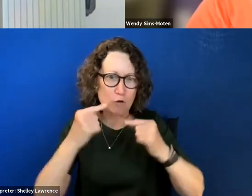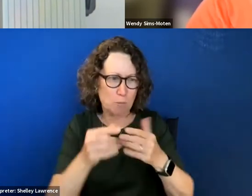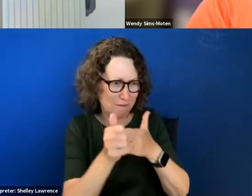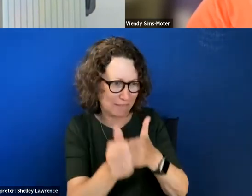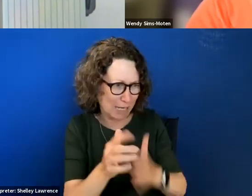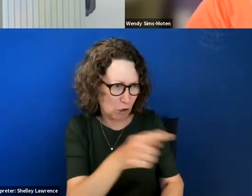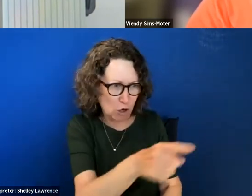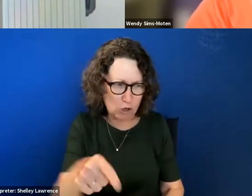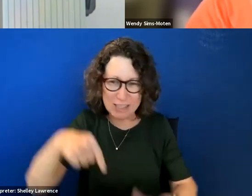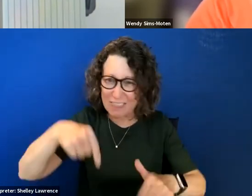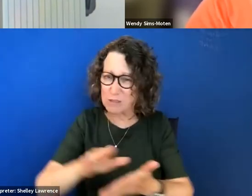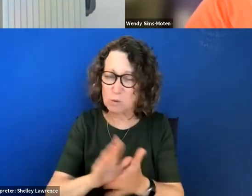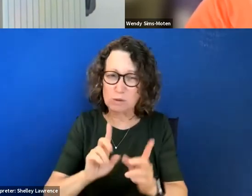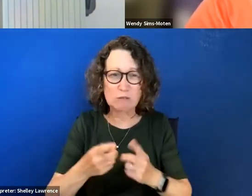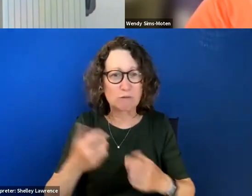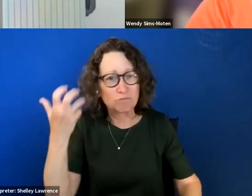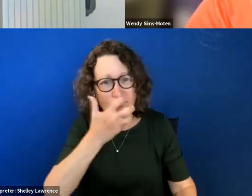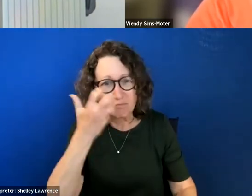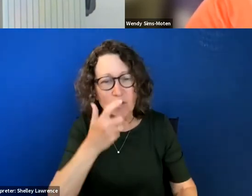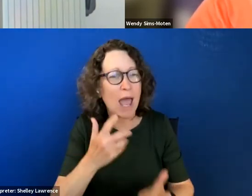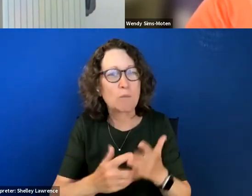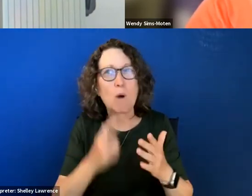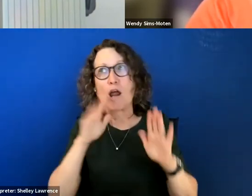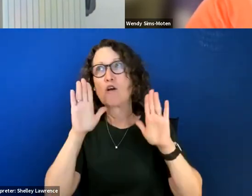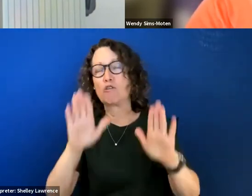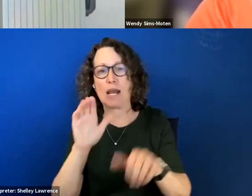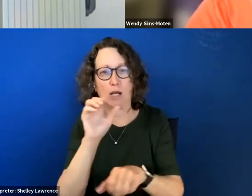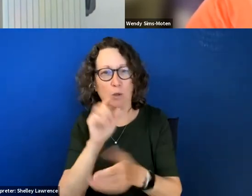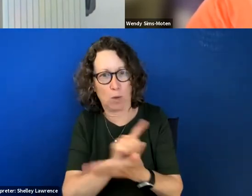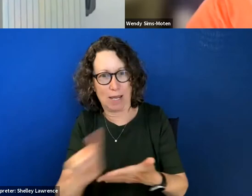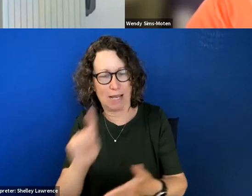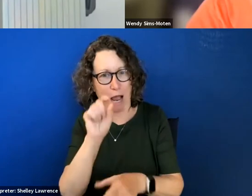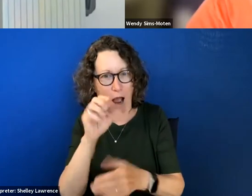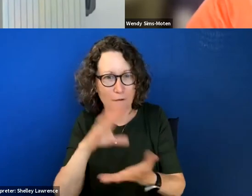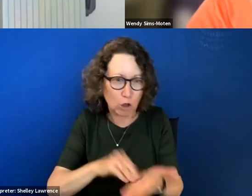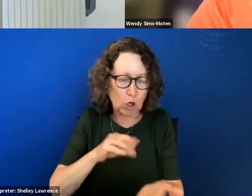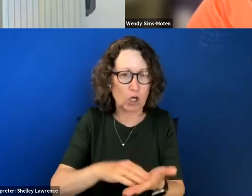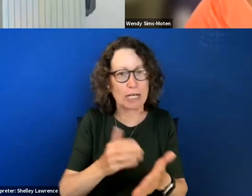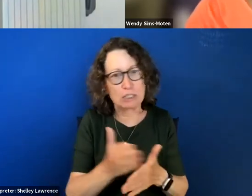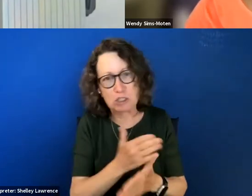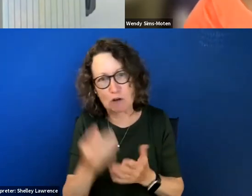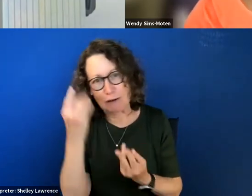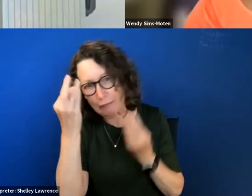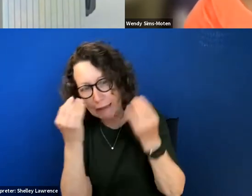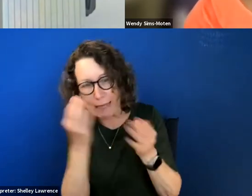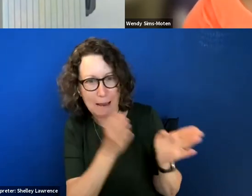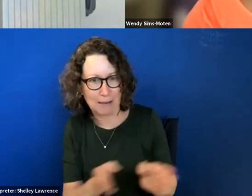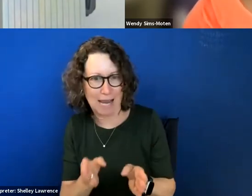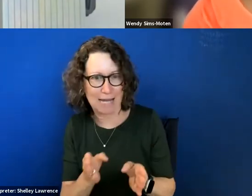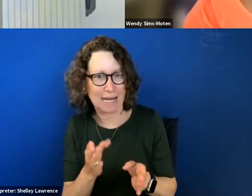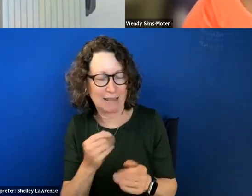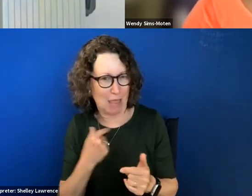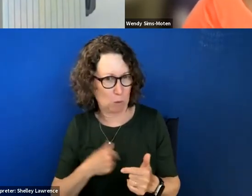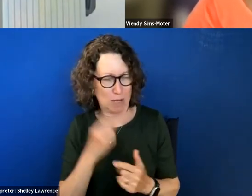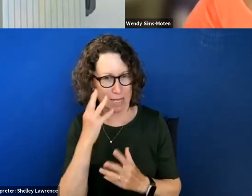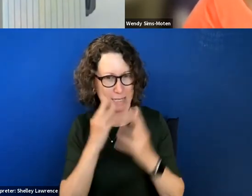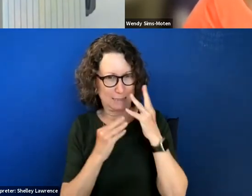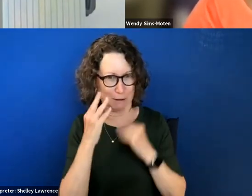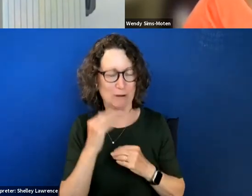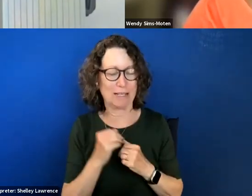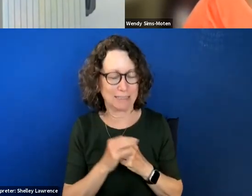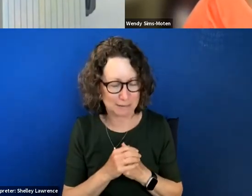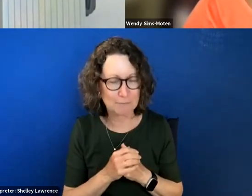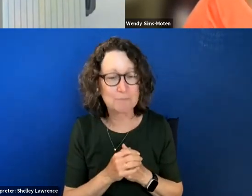we have in this district and what a terrific week of learning, sharing, thinking, and planning was experienced by all.